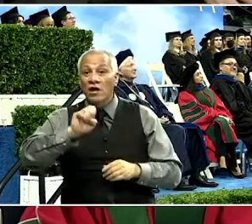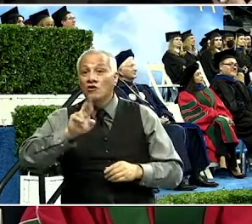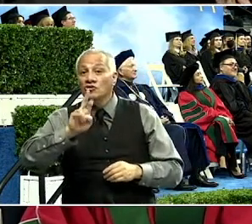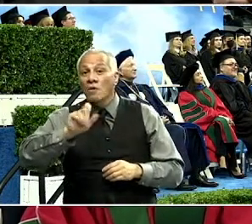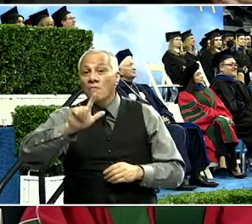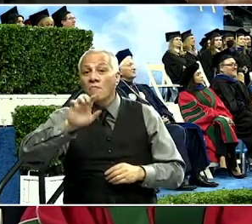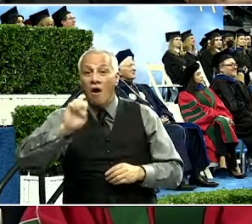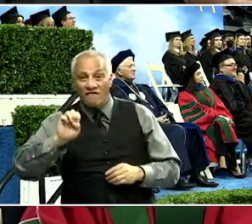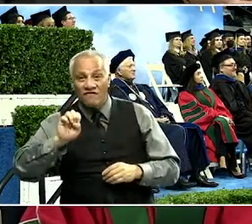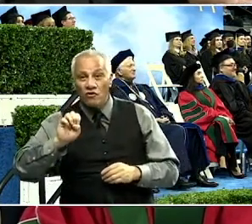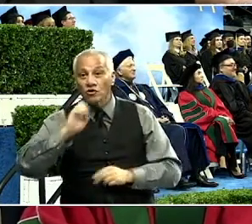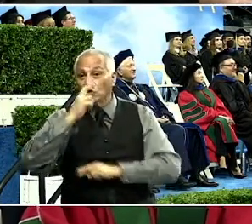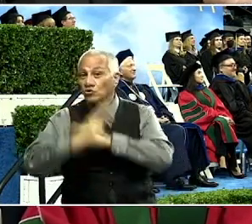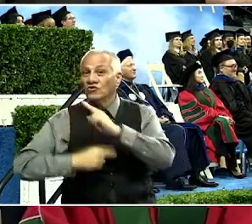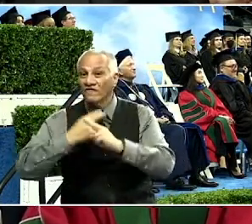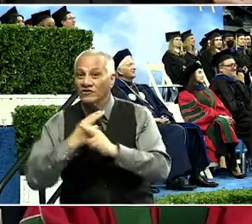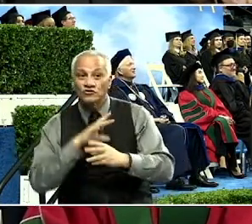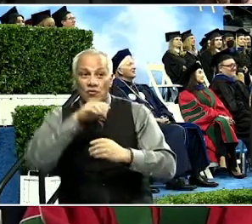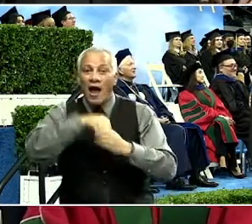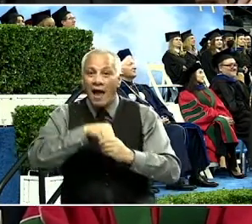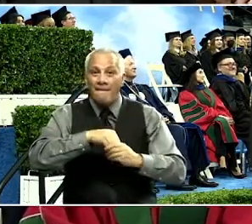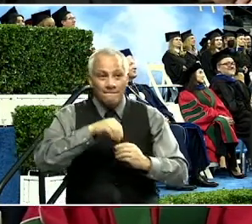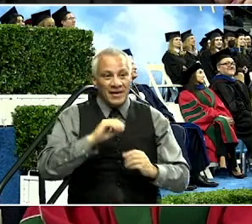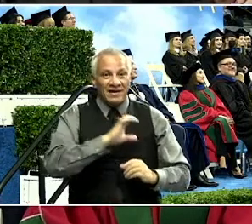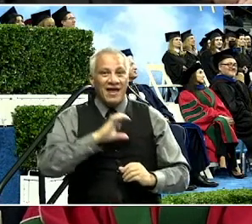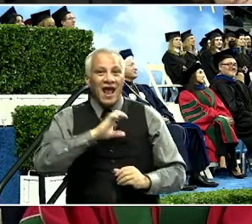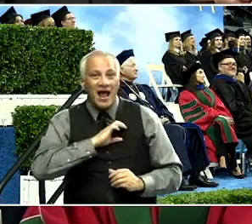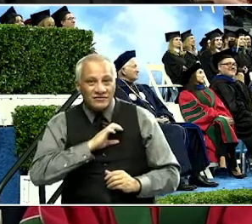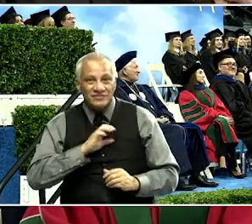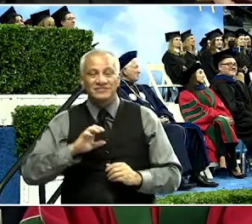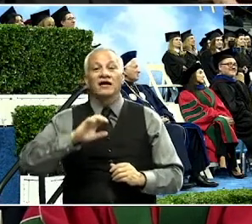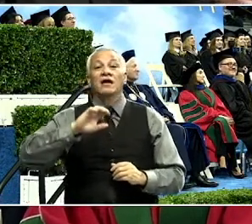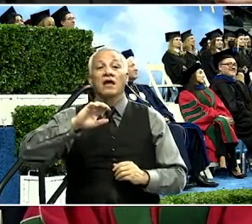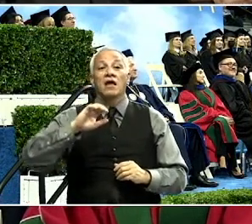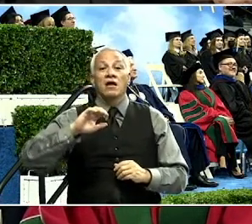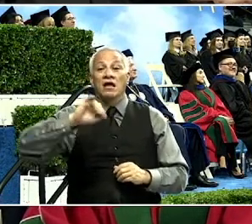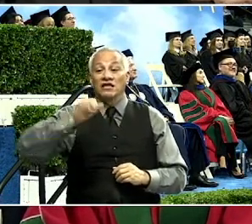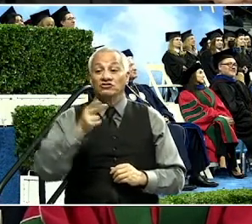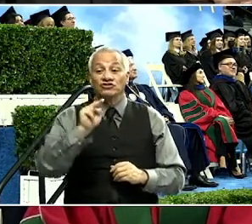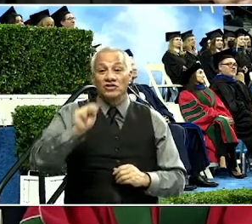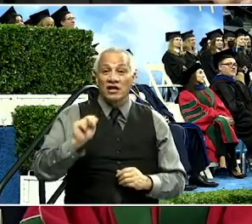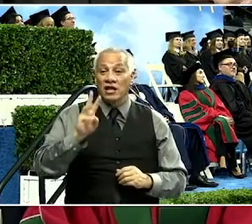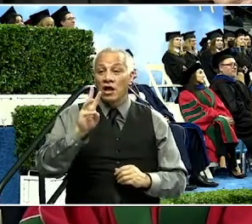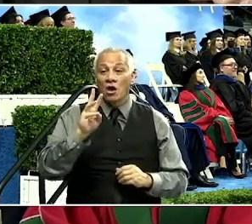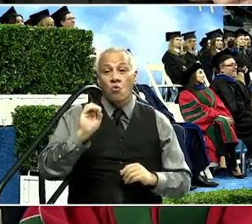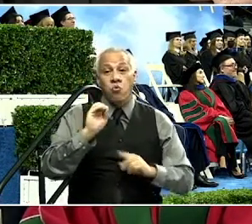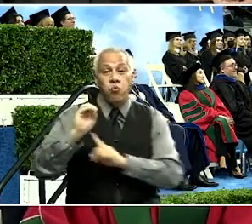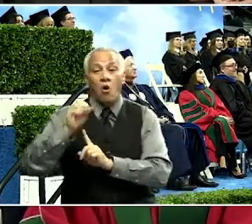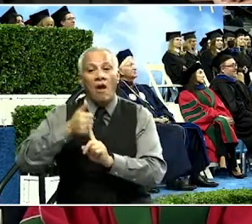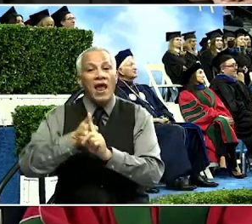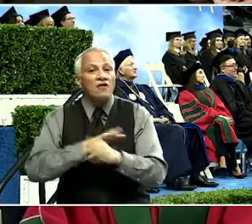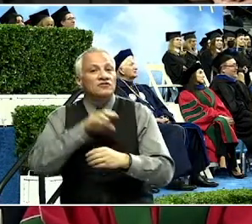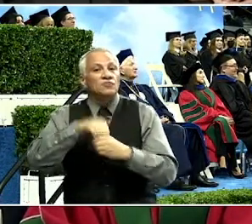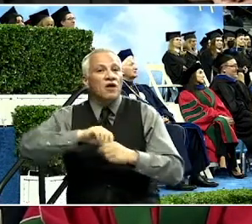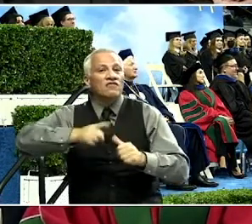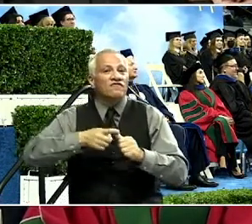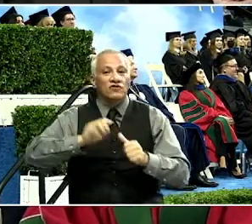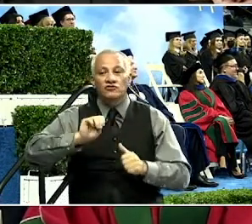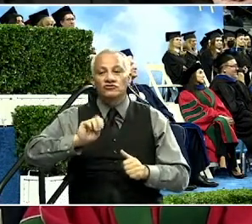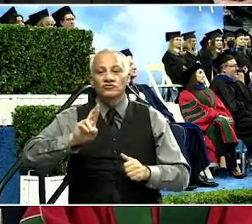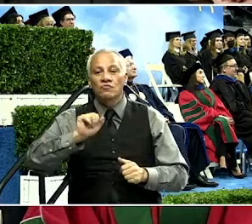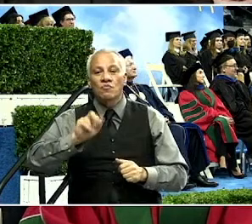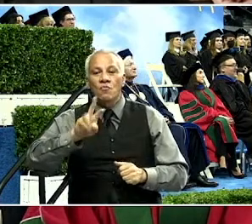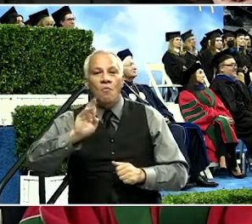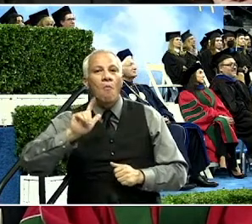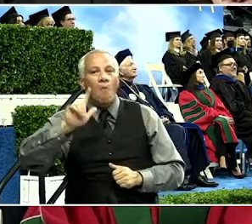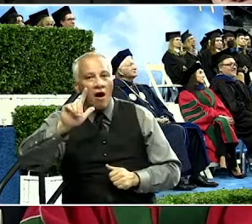Woo. Thank you. In 2021, Jimmy Woo was a part of the first Marvel Studios series